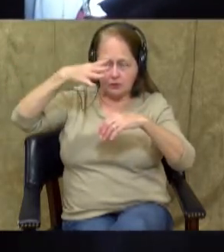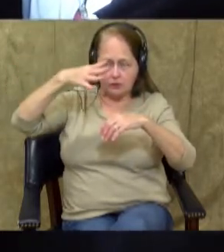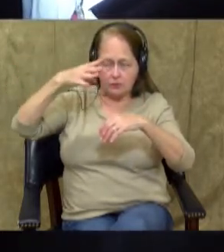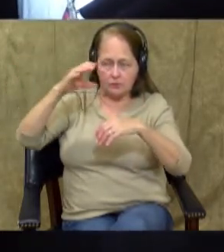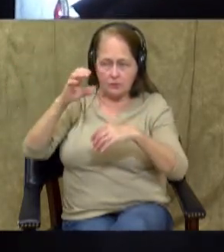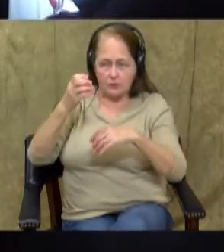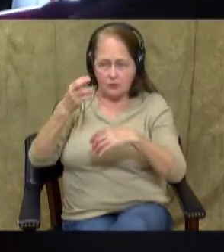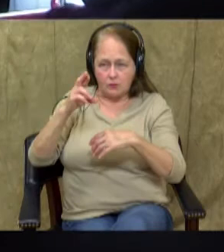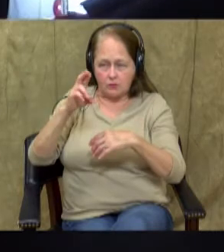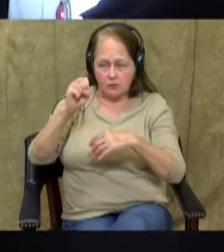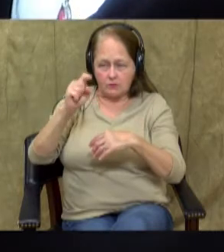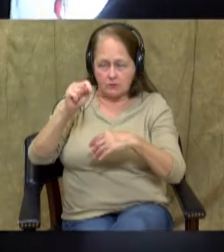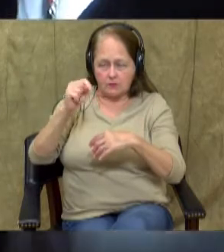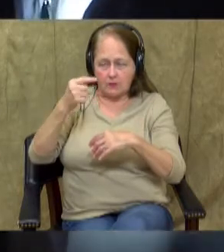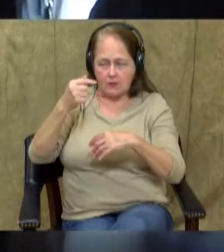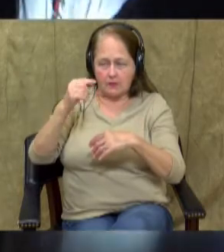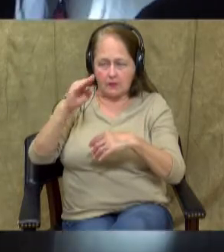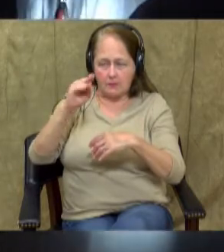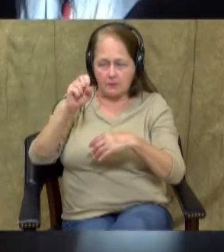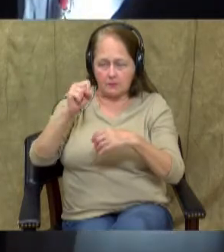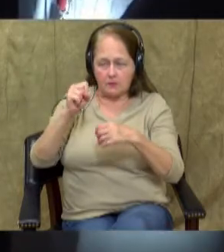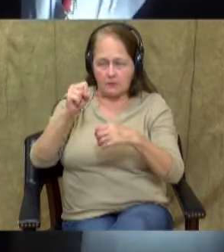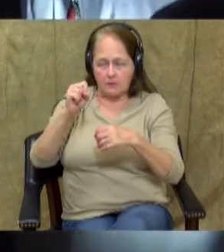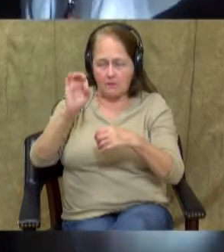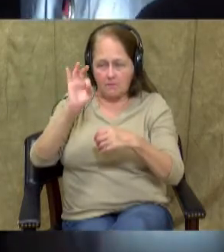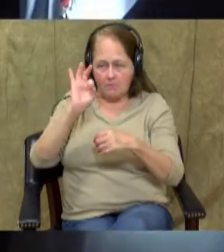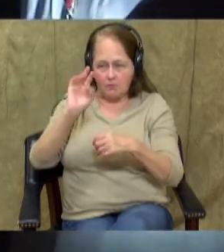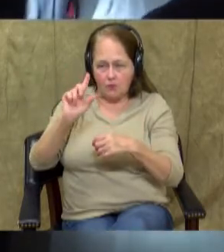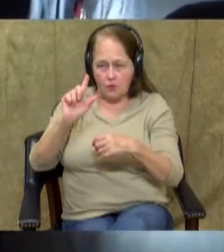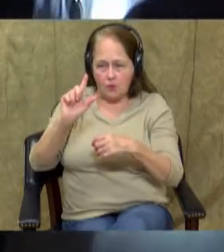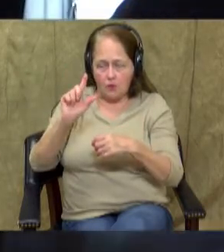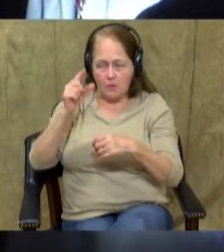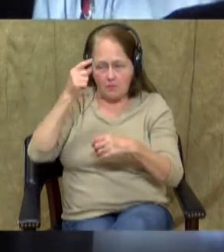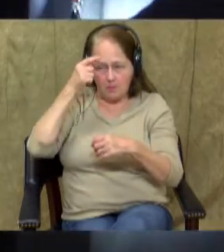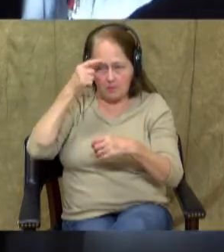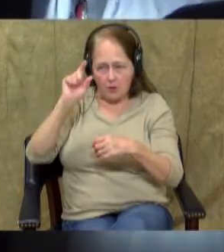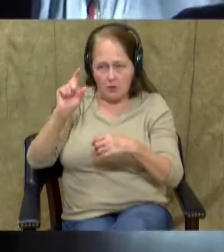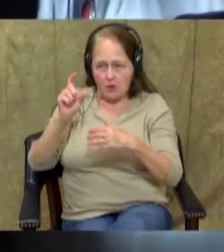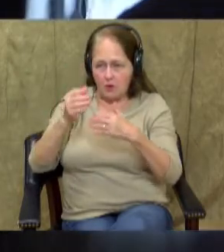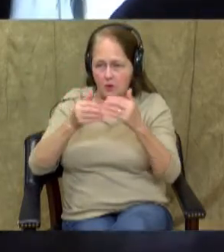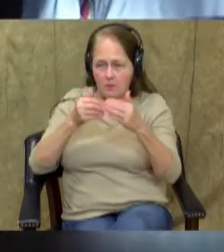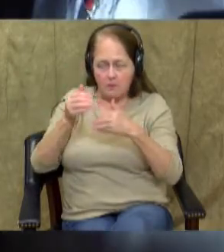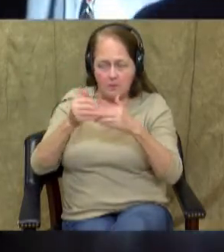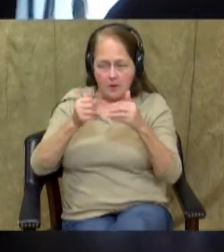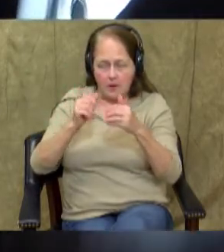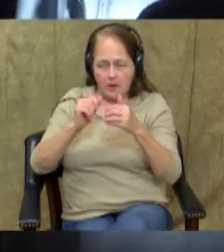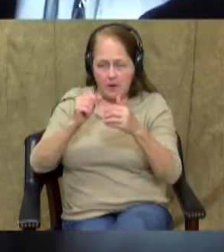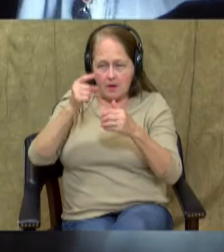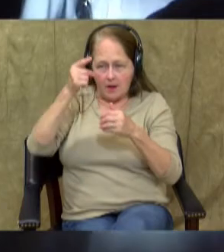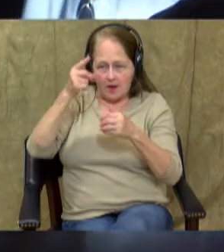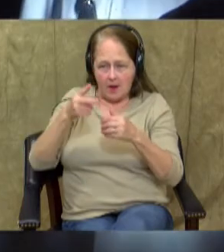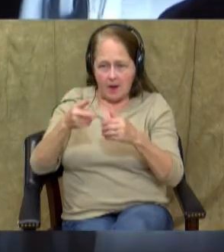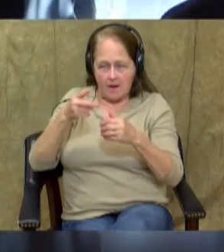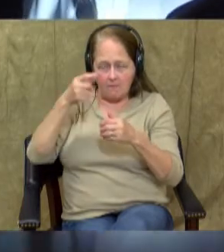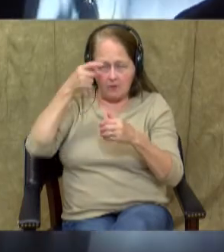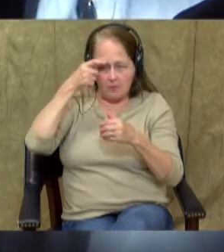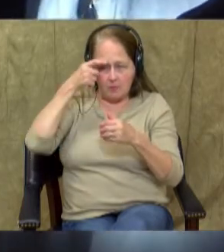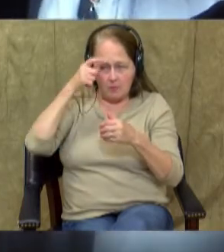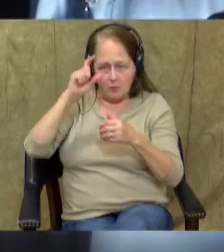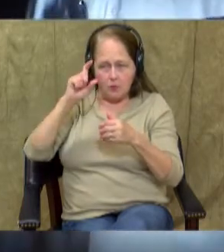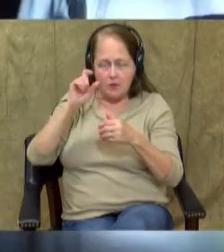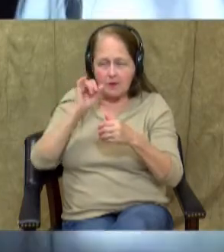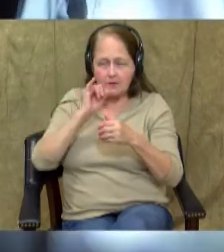crescent moon, if it's a gibbous moon, if it's a full moon, if it's a new moon, no matter what, half of the moon is always